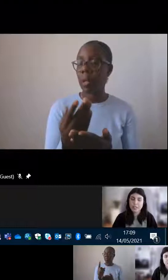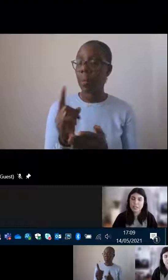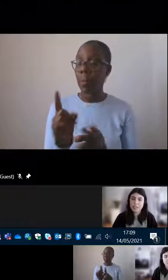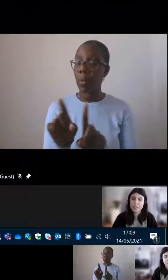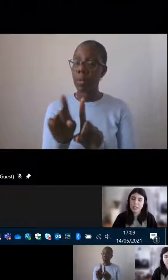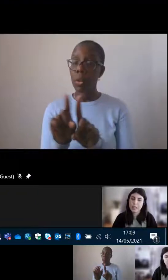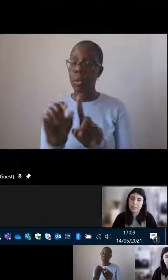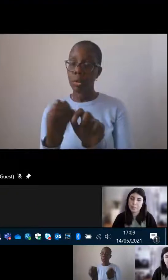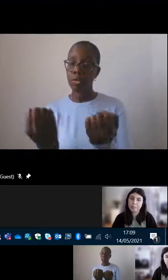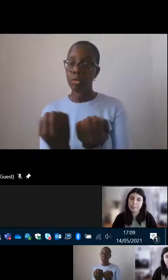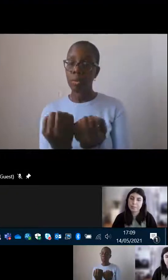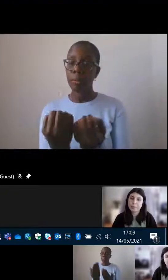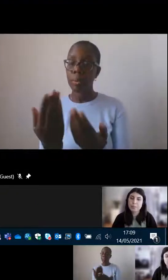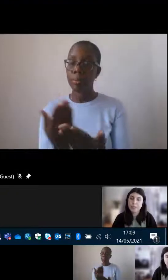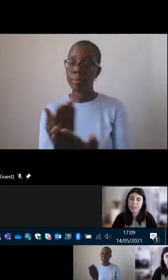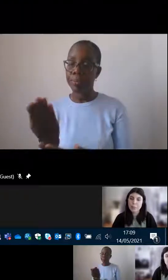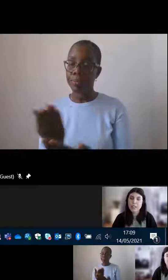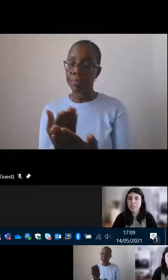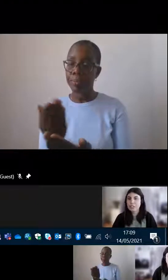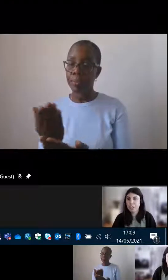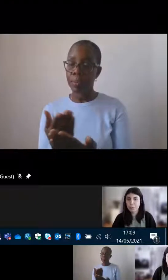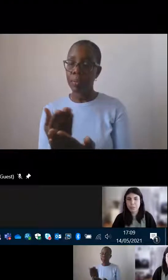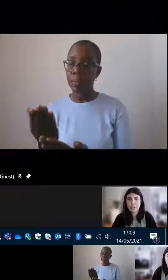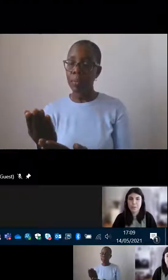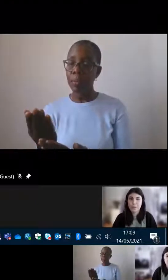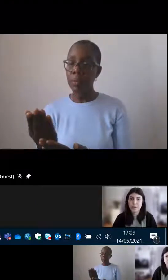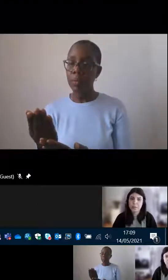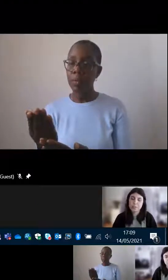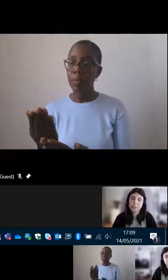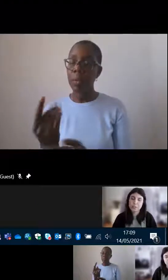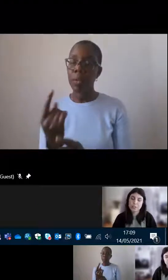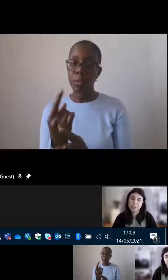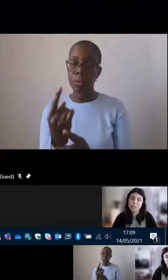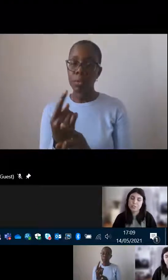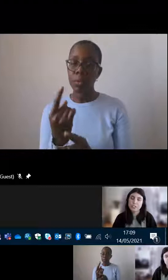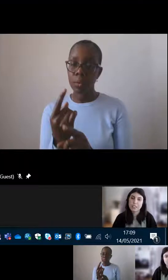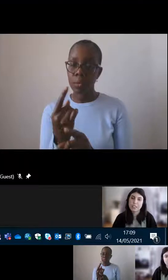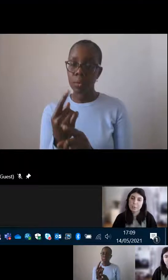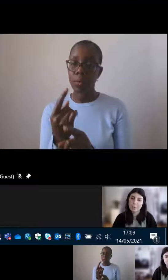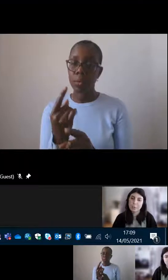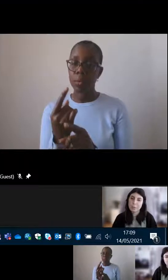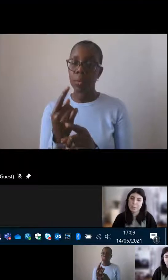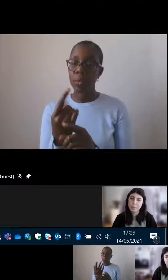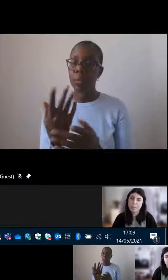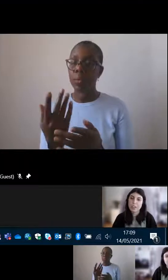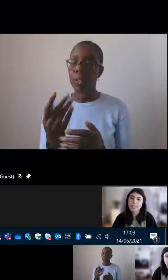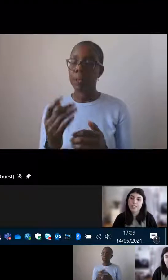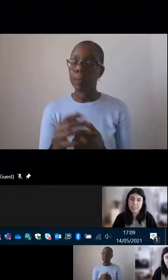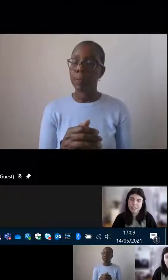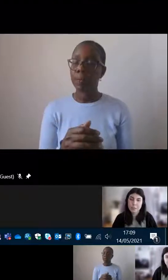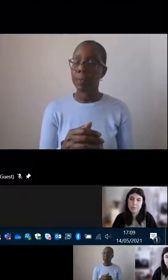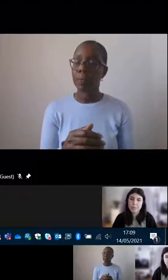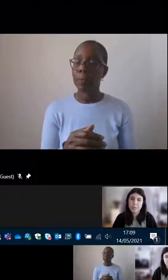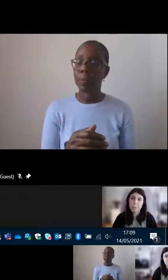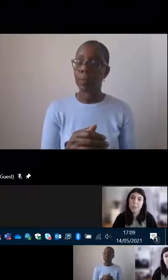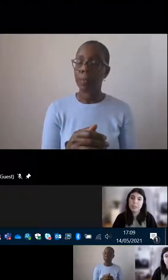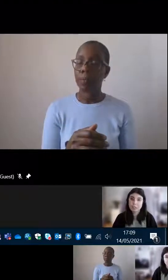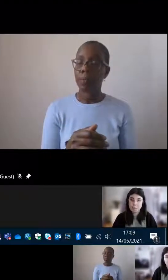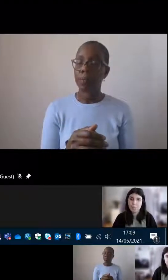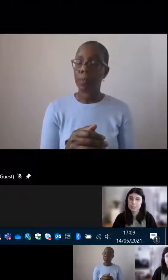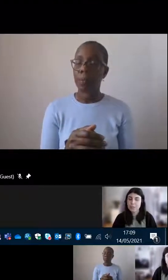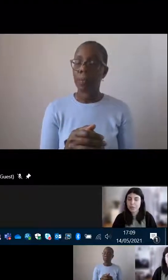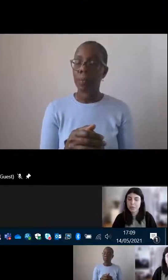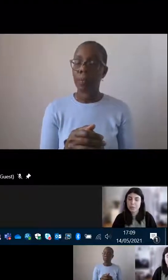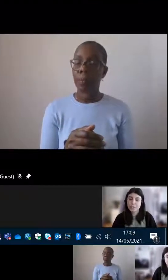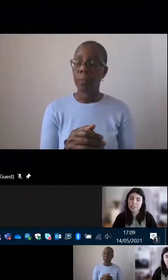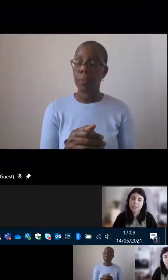counselling, and they will have a chat with you to sort of when you contact them to see which